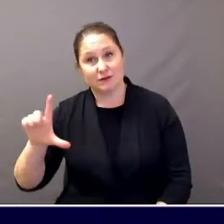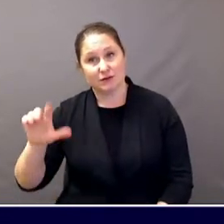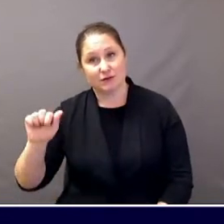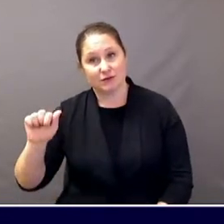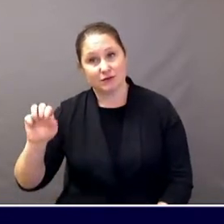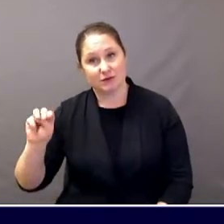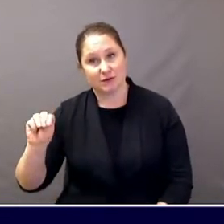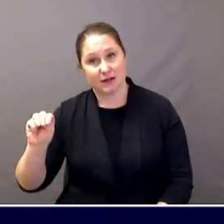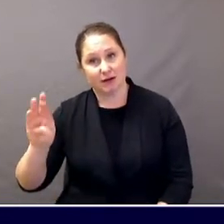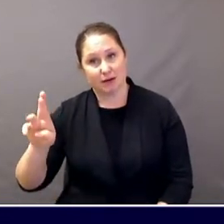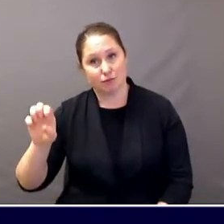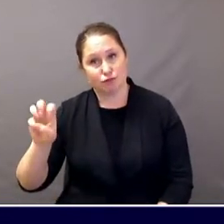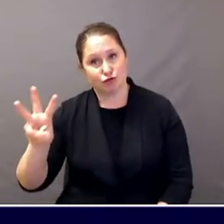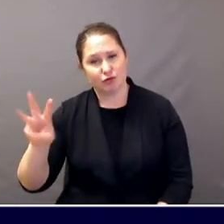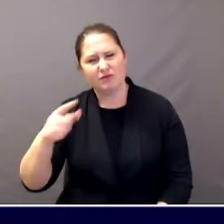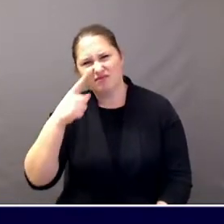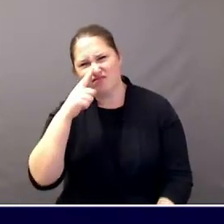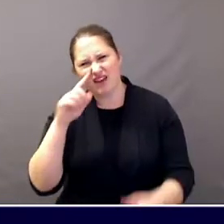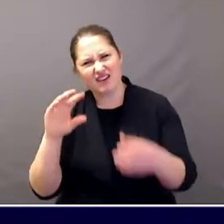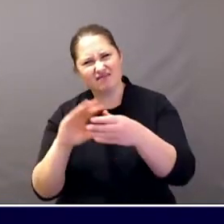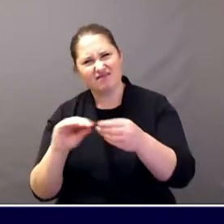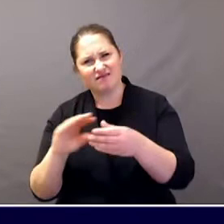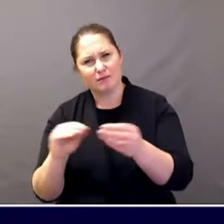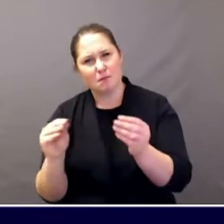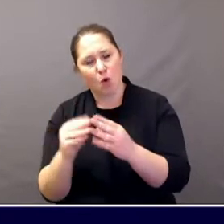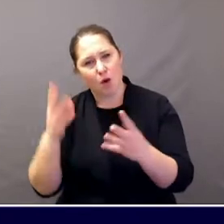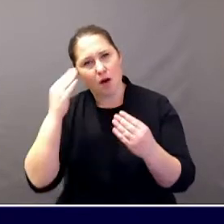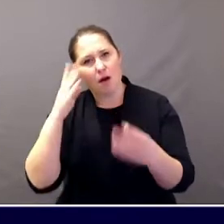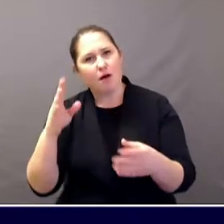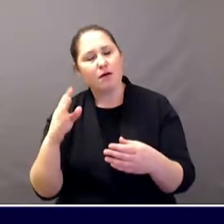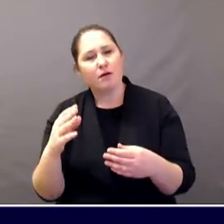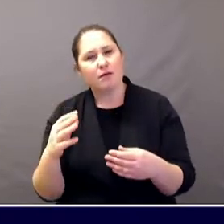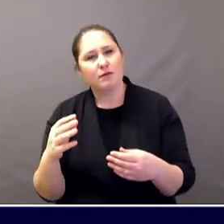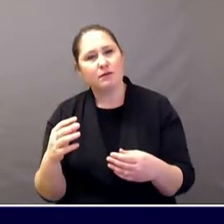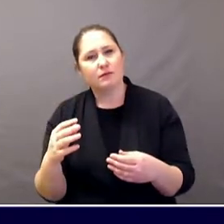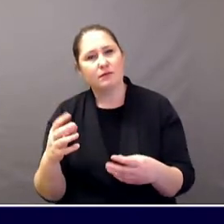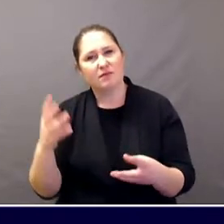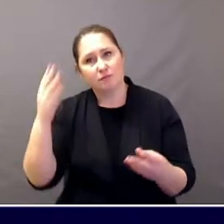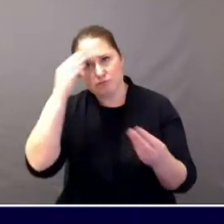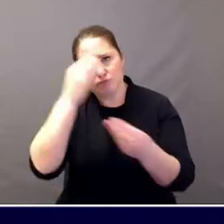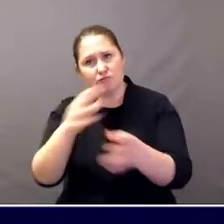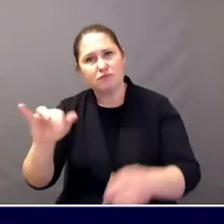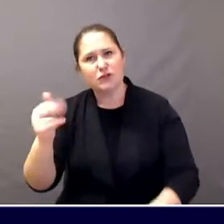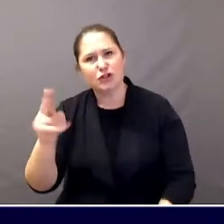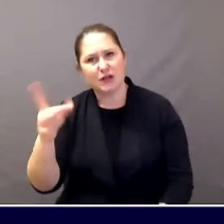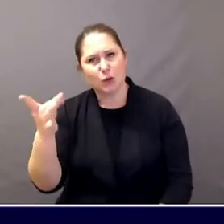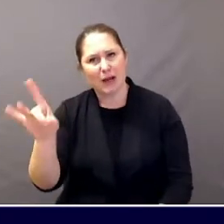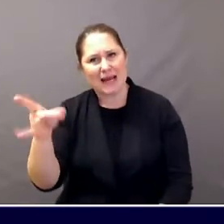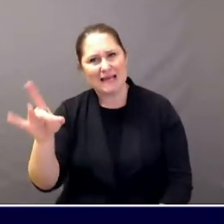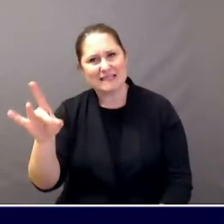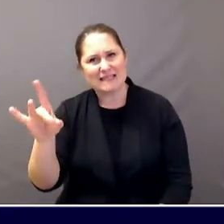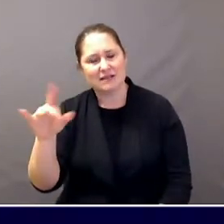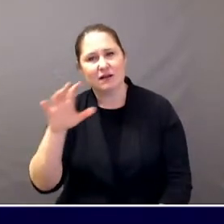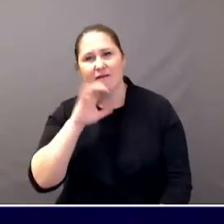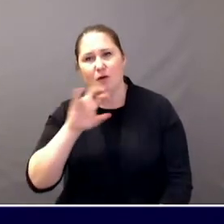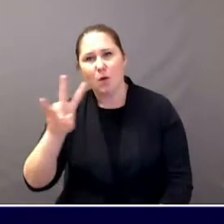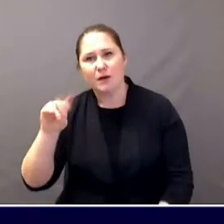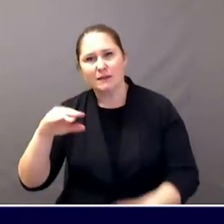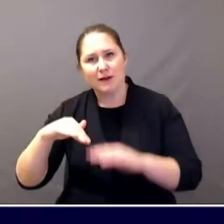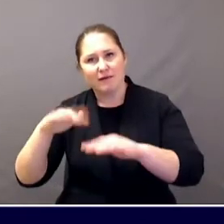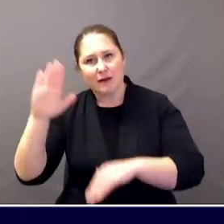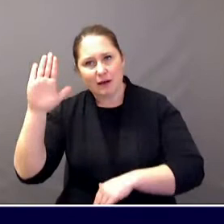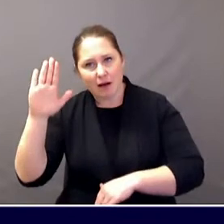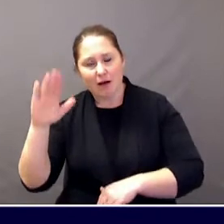more about the kind of information that's going to be released on January 18th? Is this going to be like guidelines for providers or like a list of numbers for people